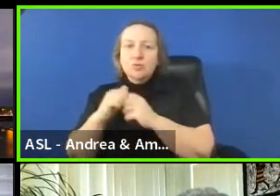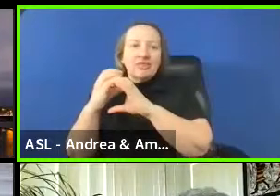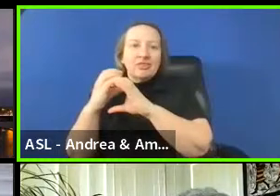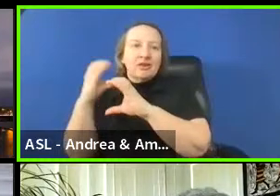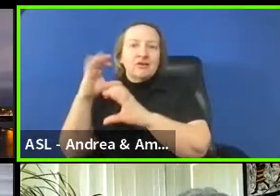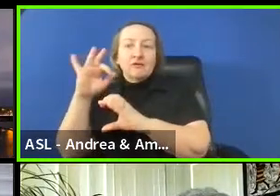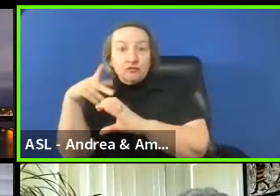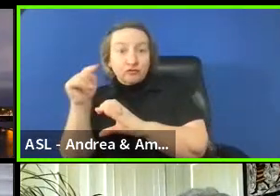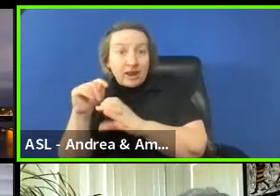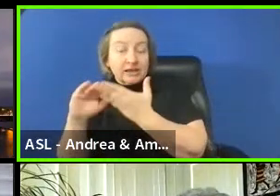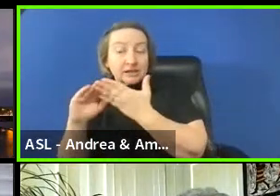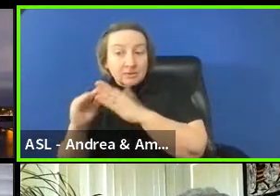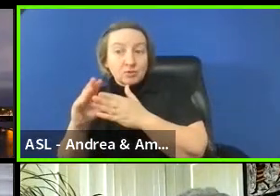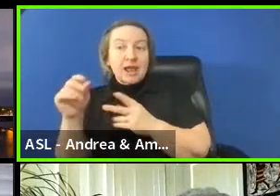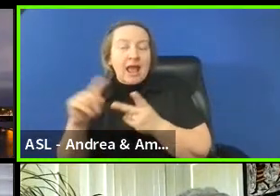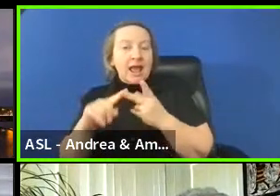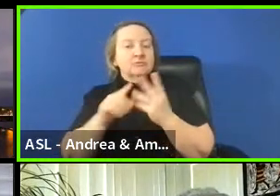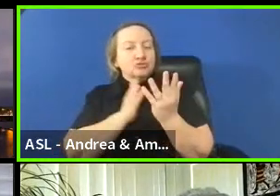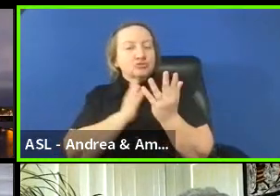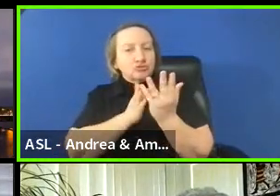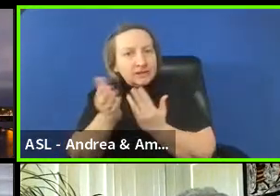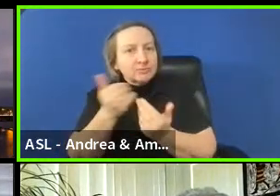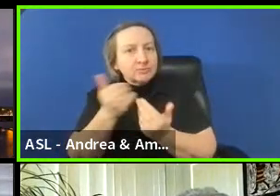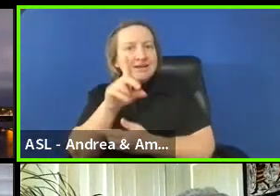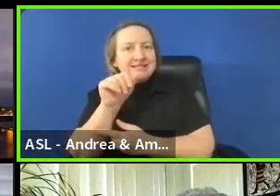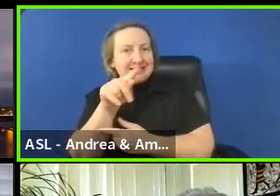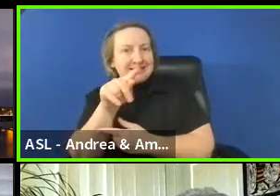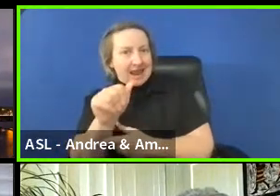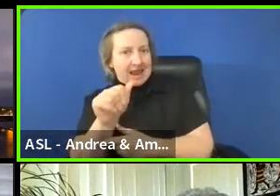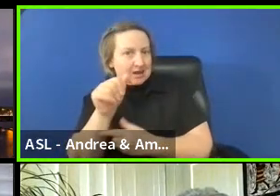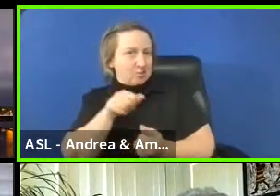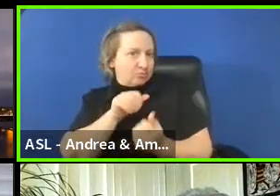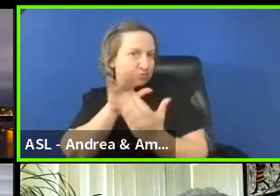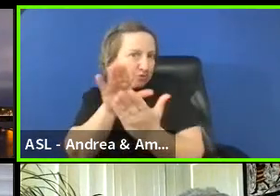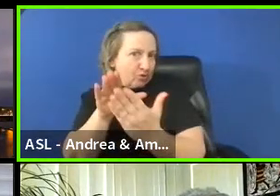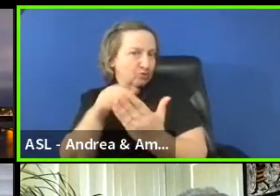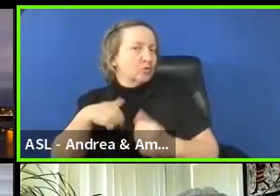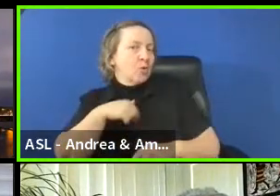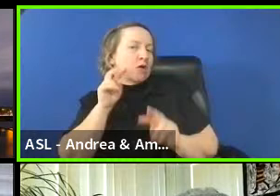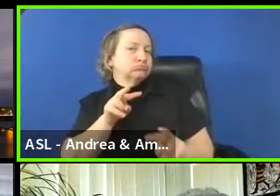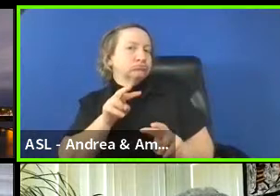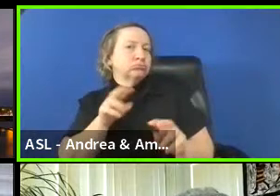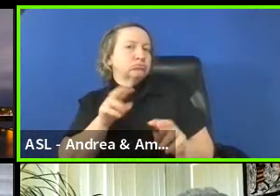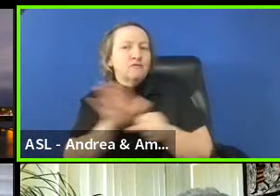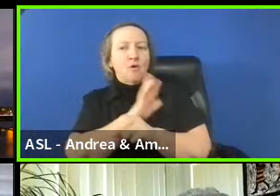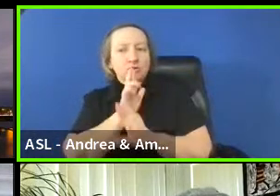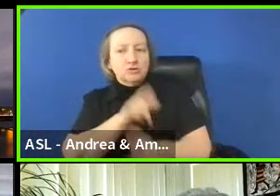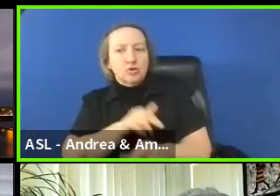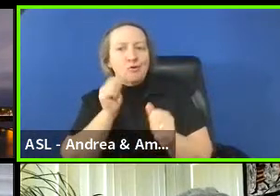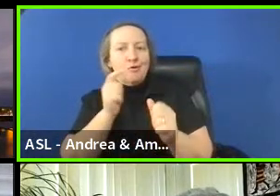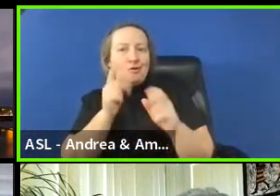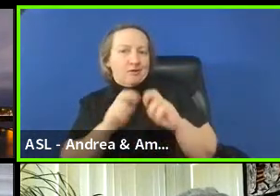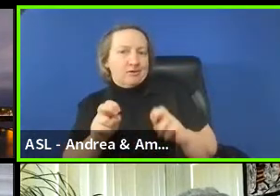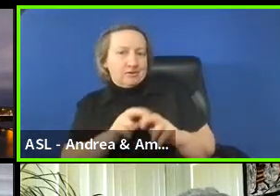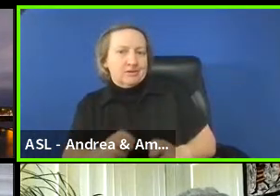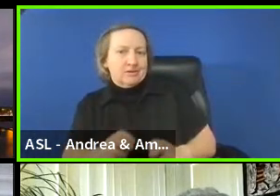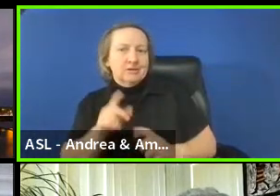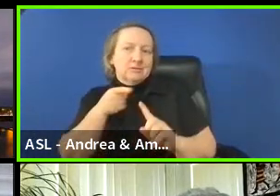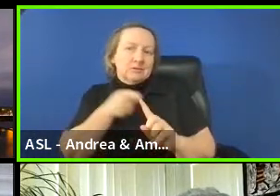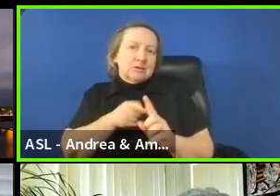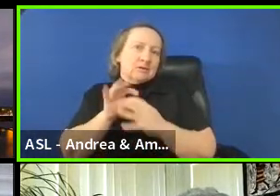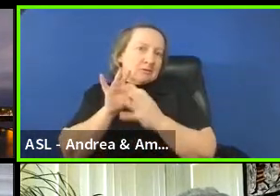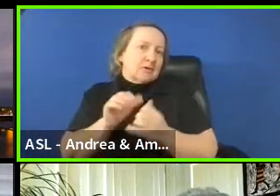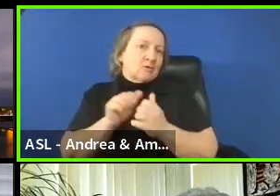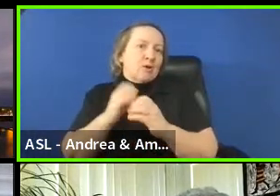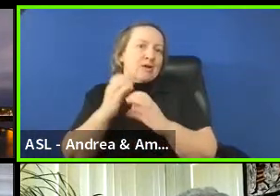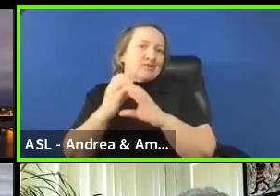transparent data-driven approach. We're really looking forward to seeing the full results of all the analyses, especially as they relate to the freight movement.